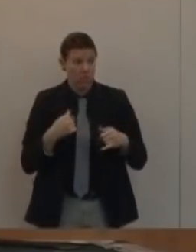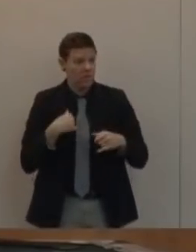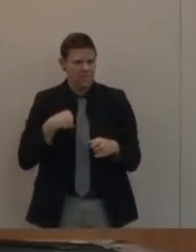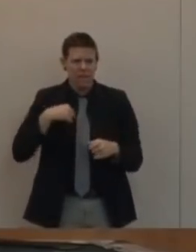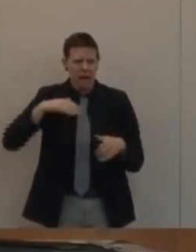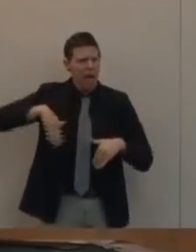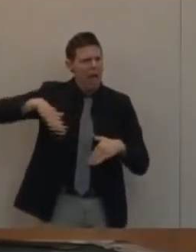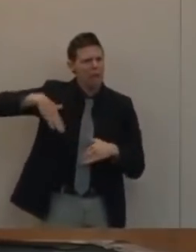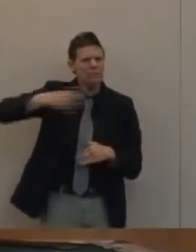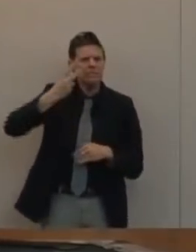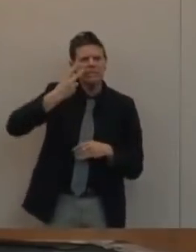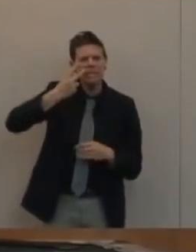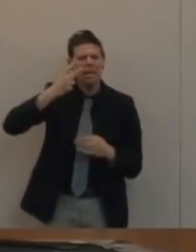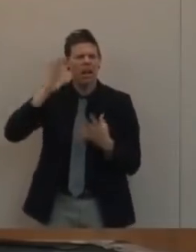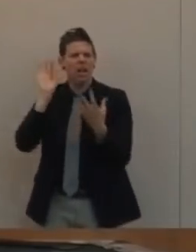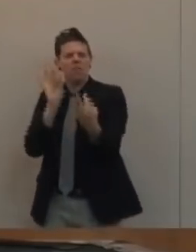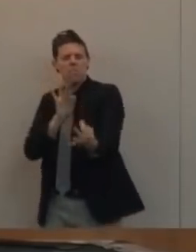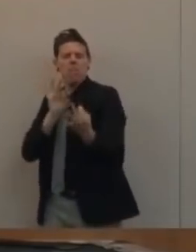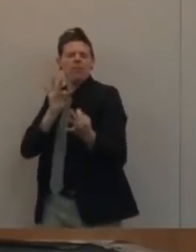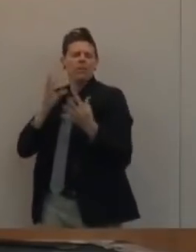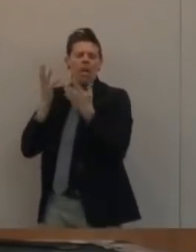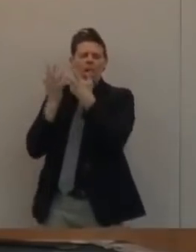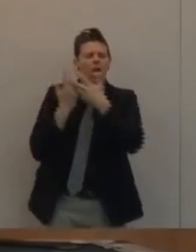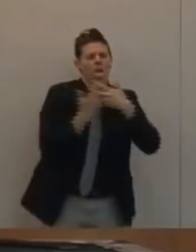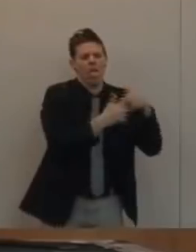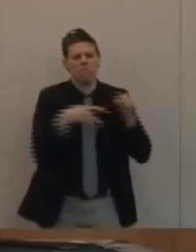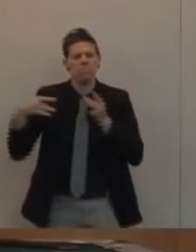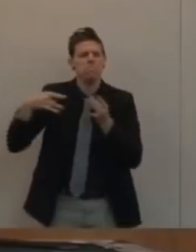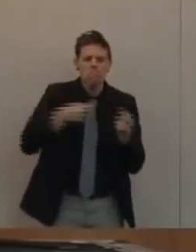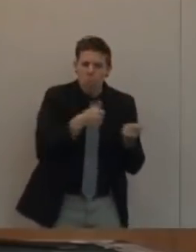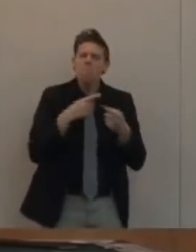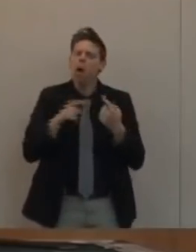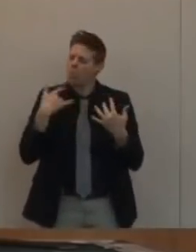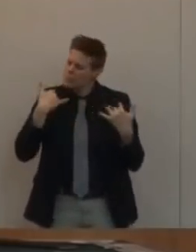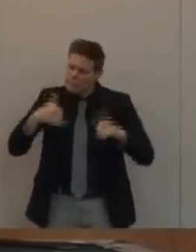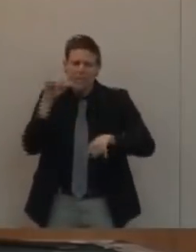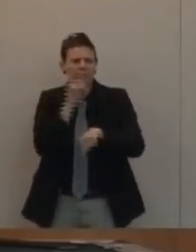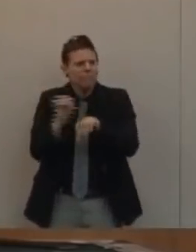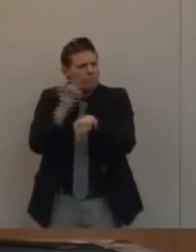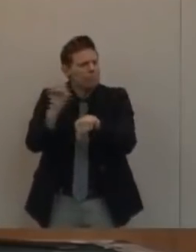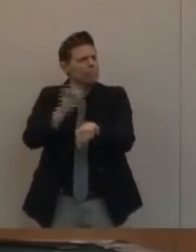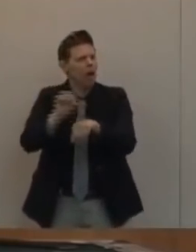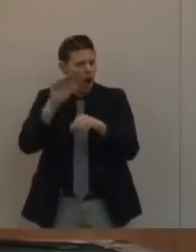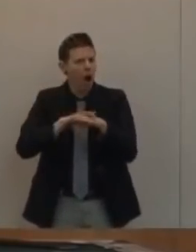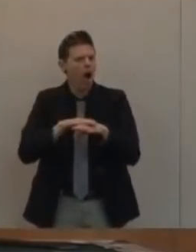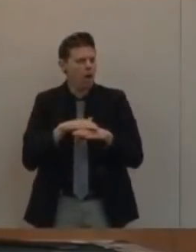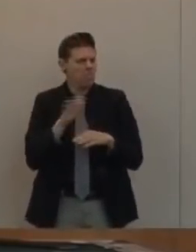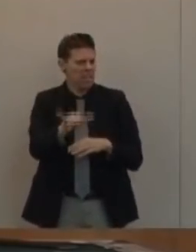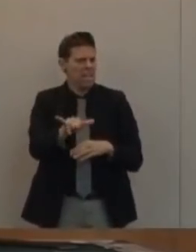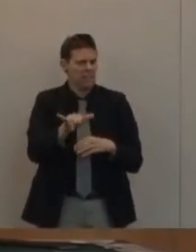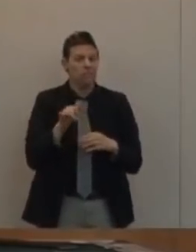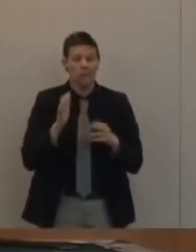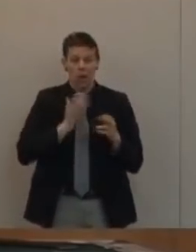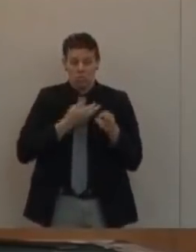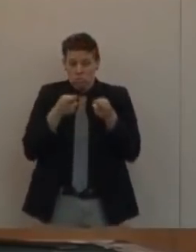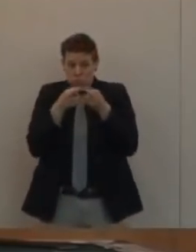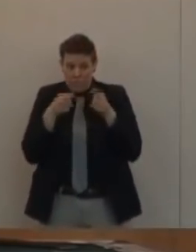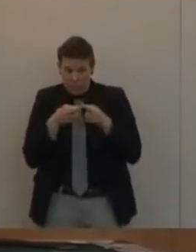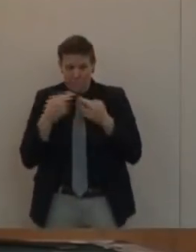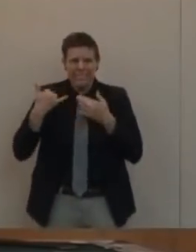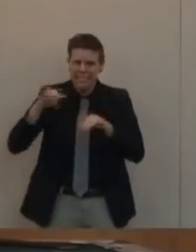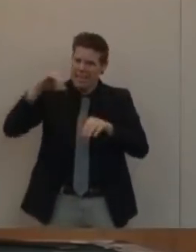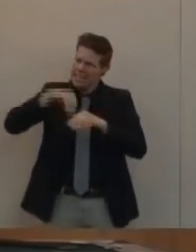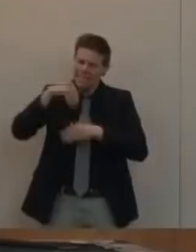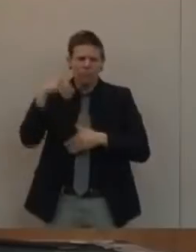yet, but that is underway. We are working as a region now, more closely aligned, and a letter should be ready to